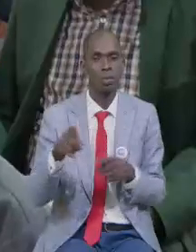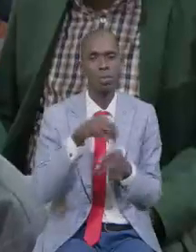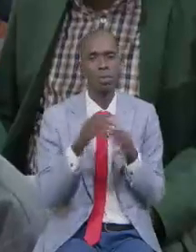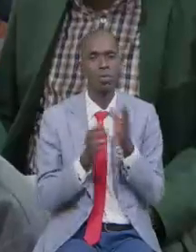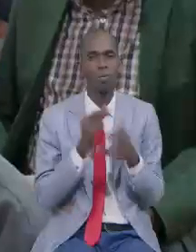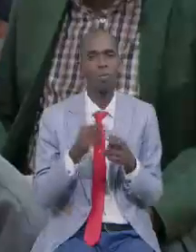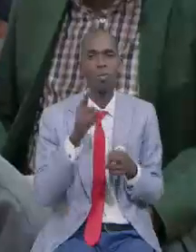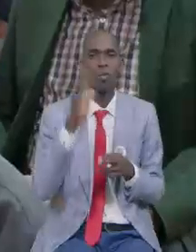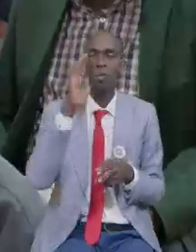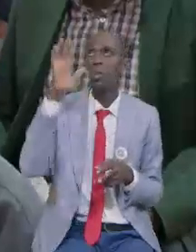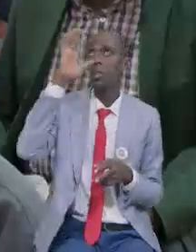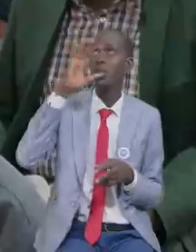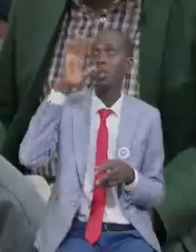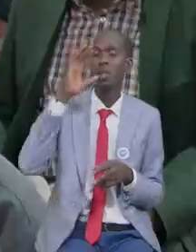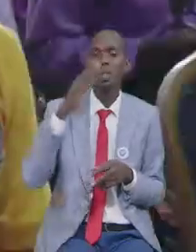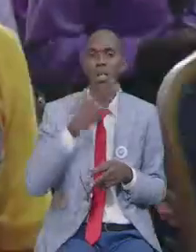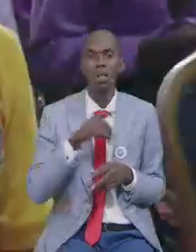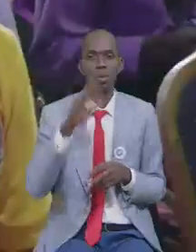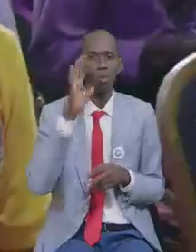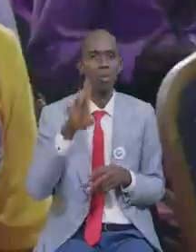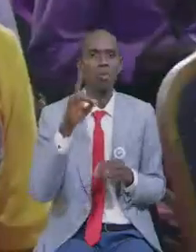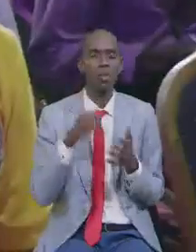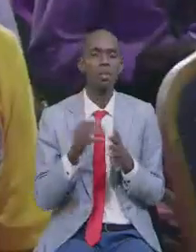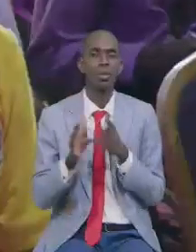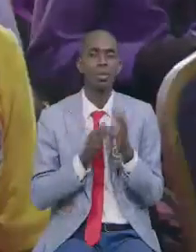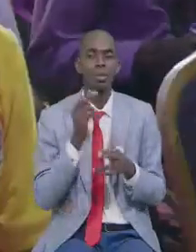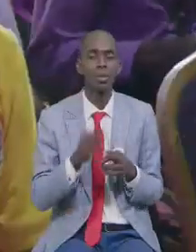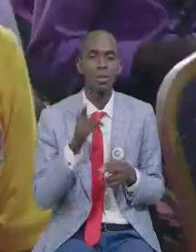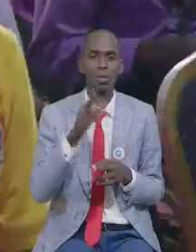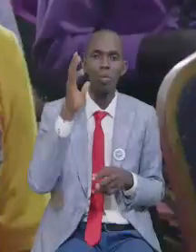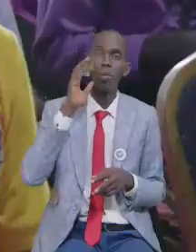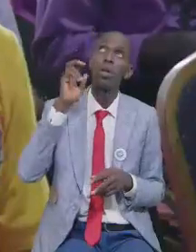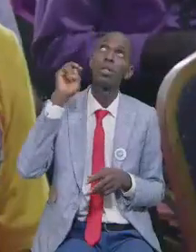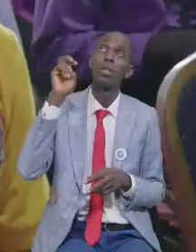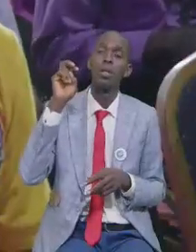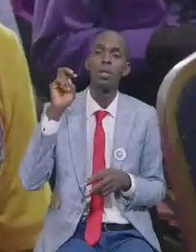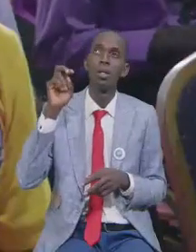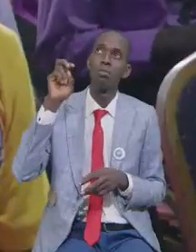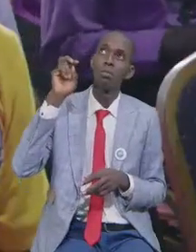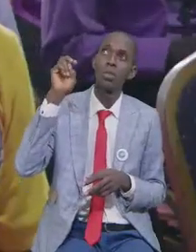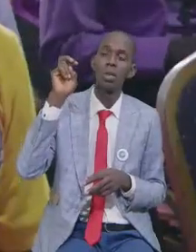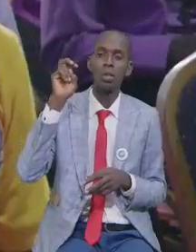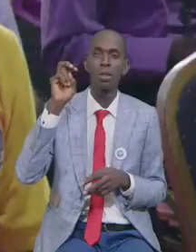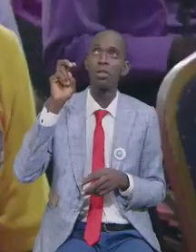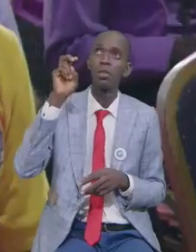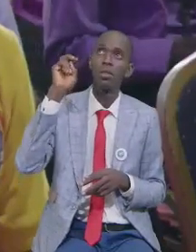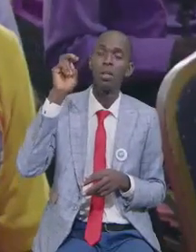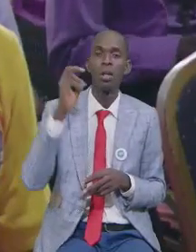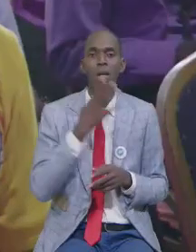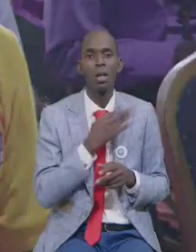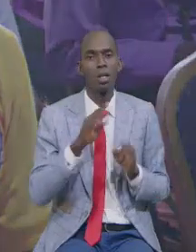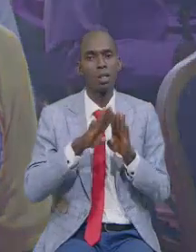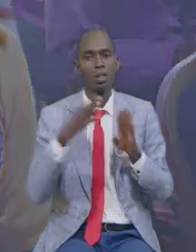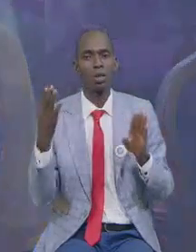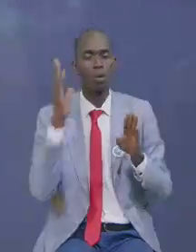will seek, you will find. And you will knock, knock, knock, and the door will